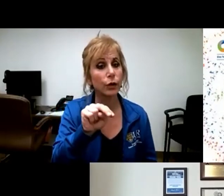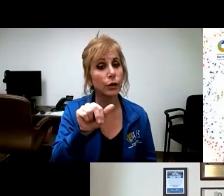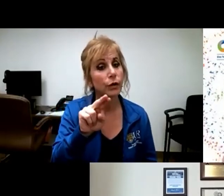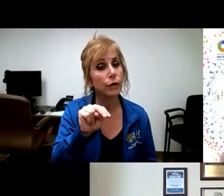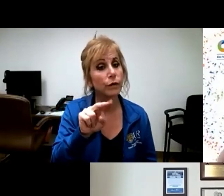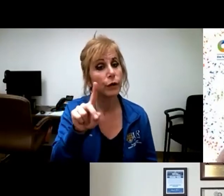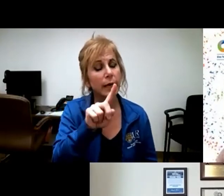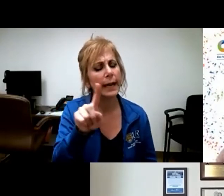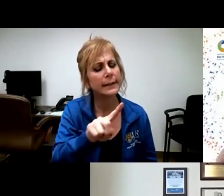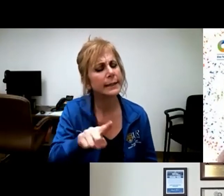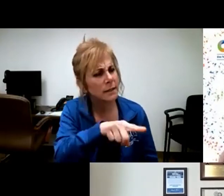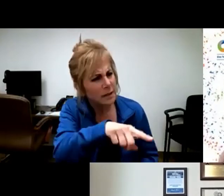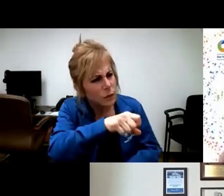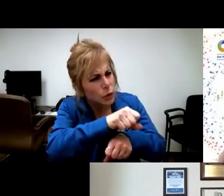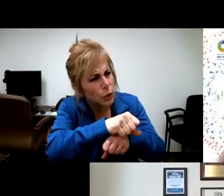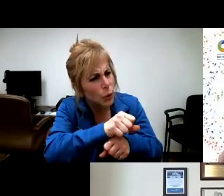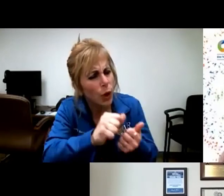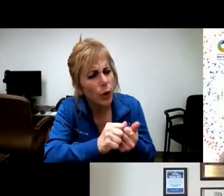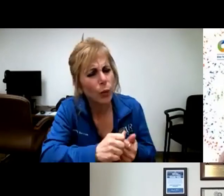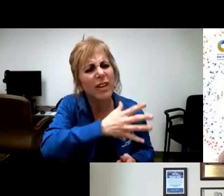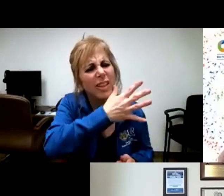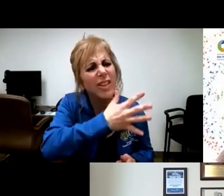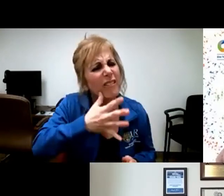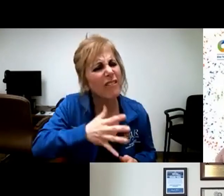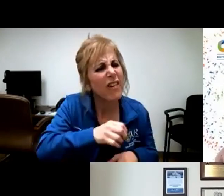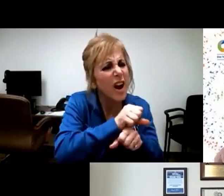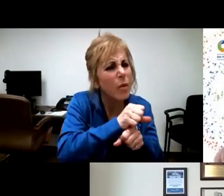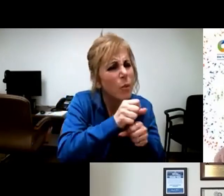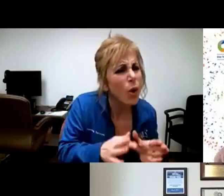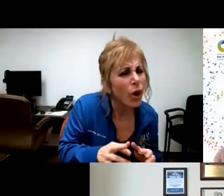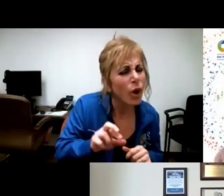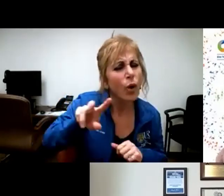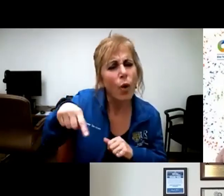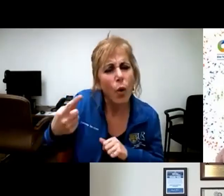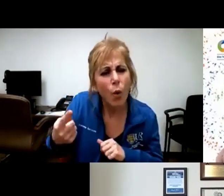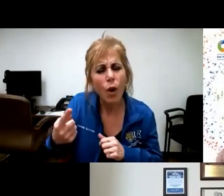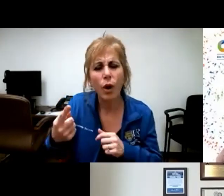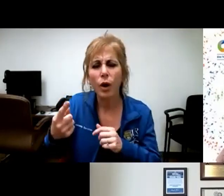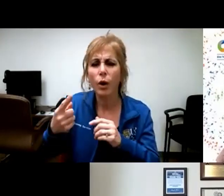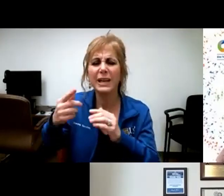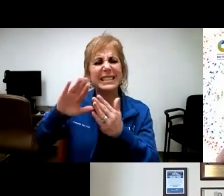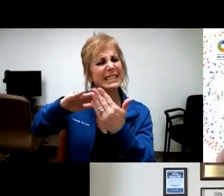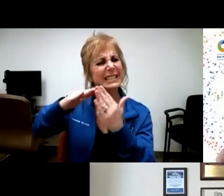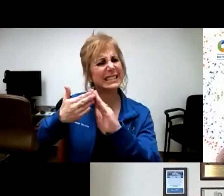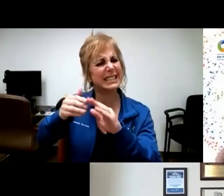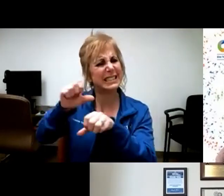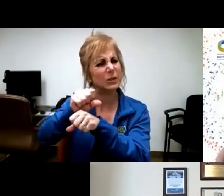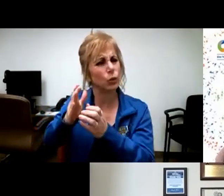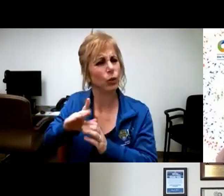worker populations or city residents only? And what do they do?